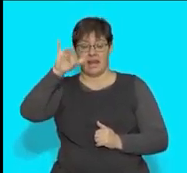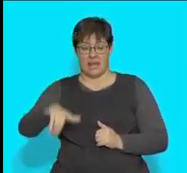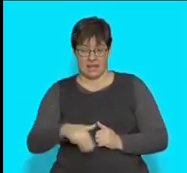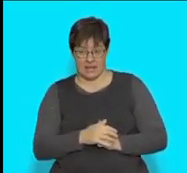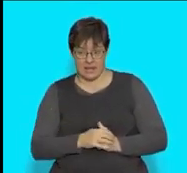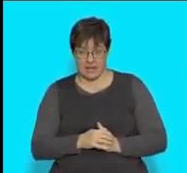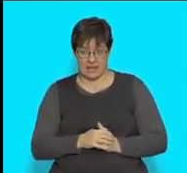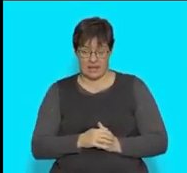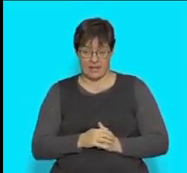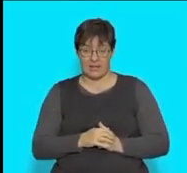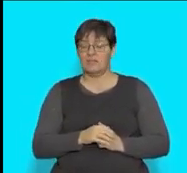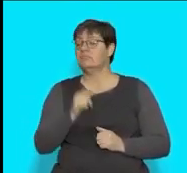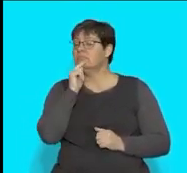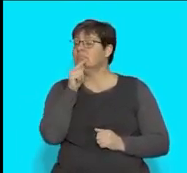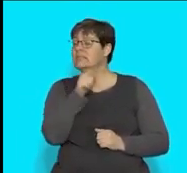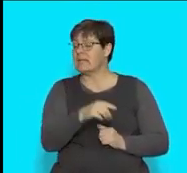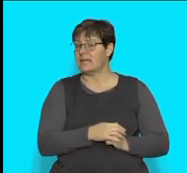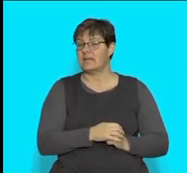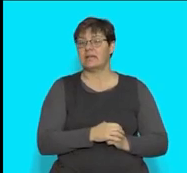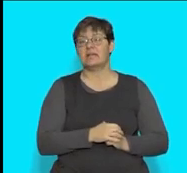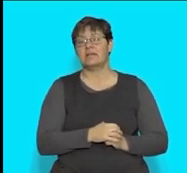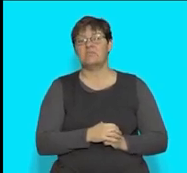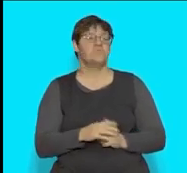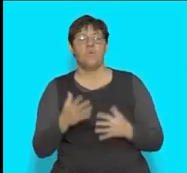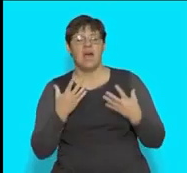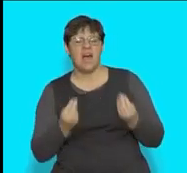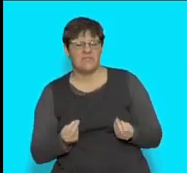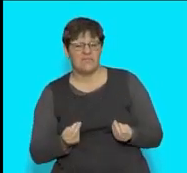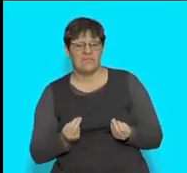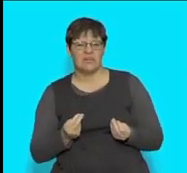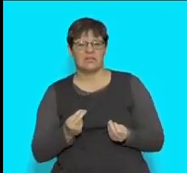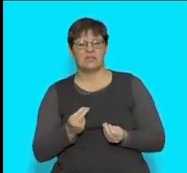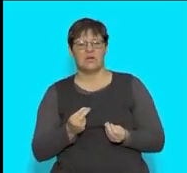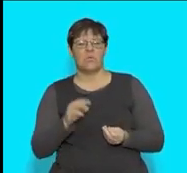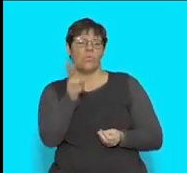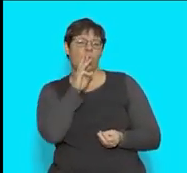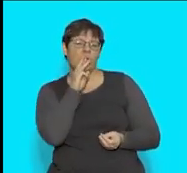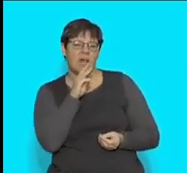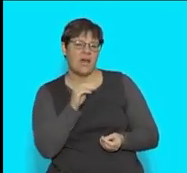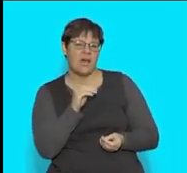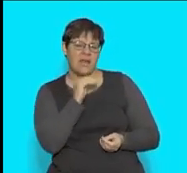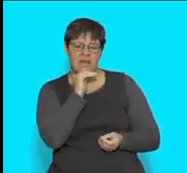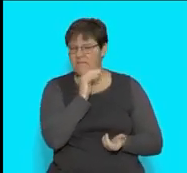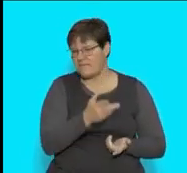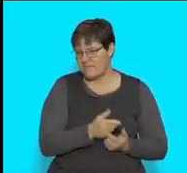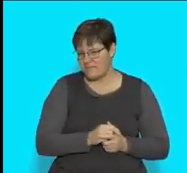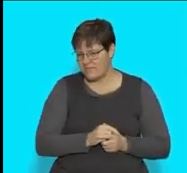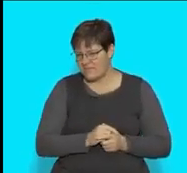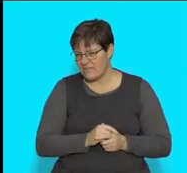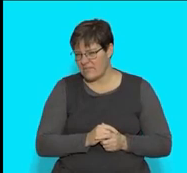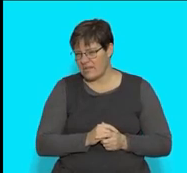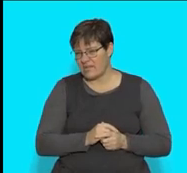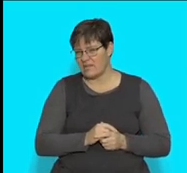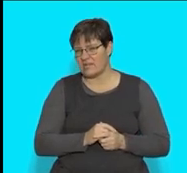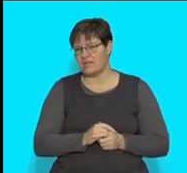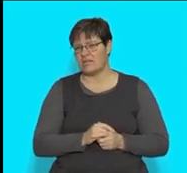the water. So say, for example, I don't really have that as much water, or let me go, nephron, as I needed that